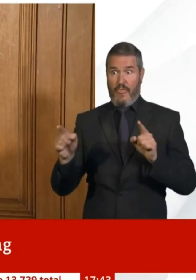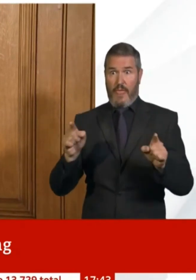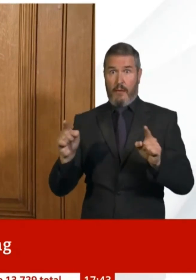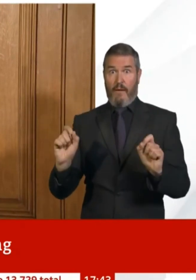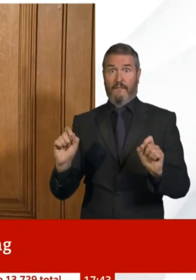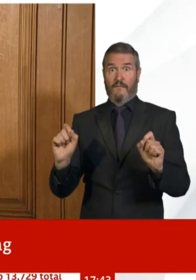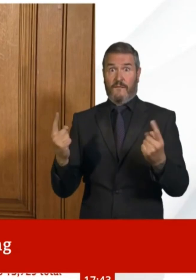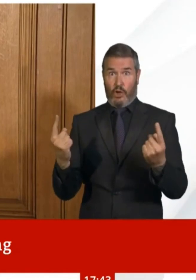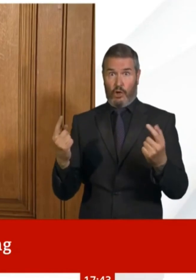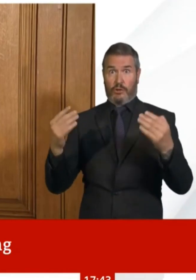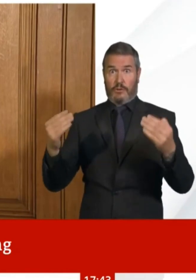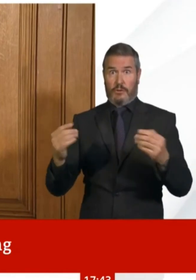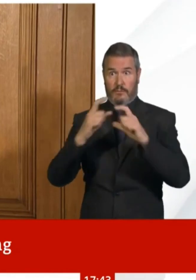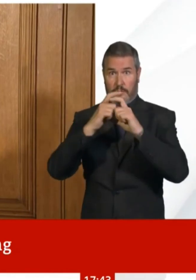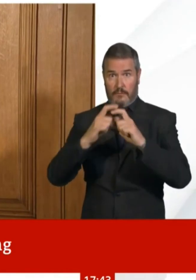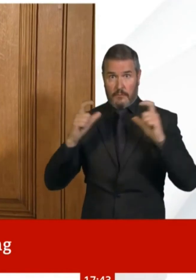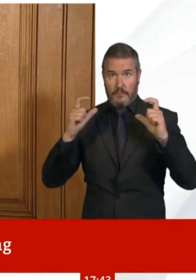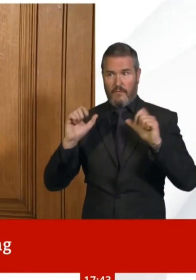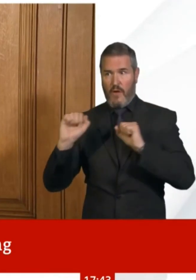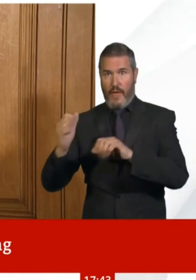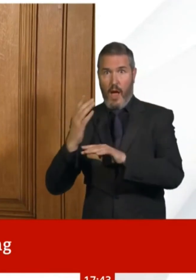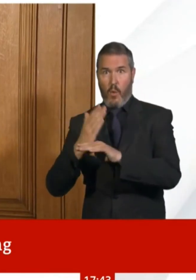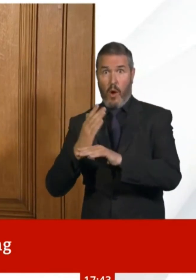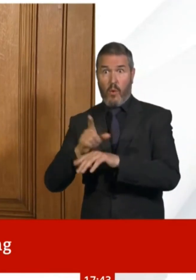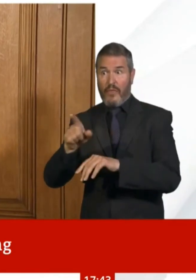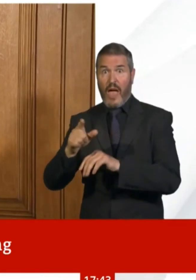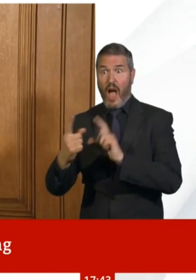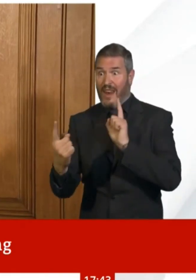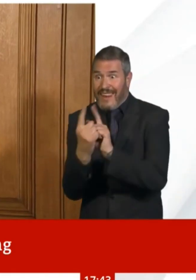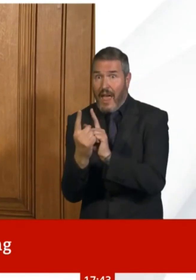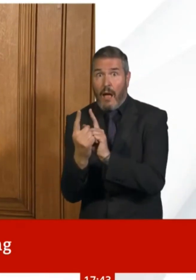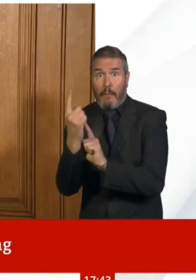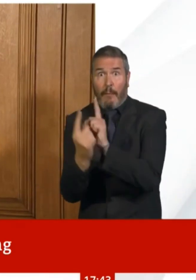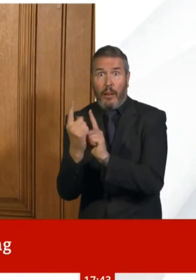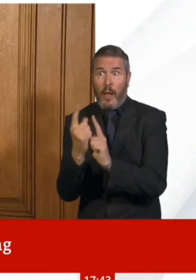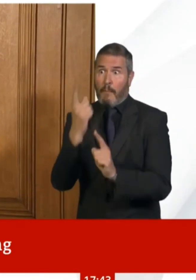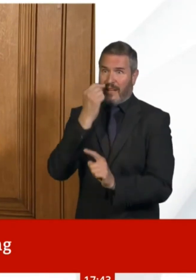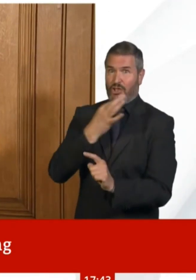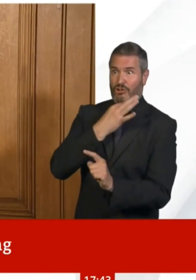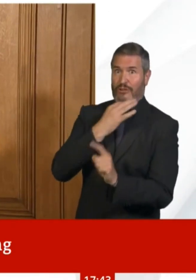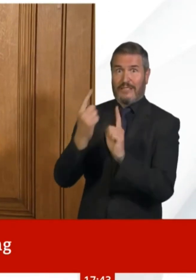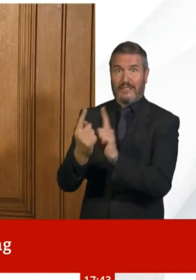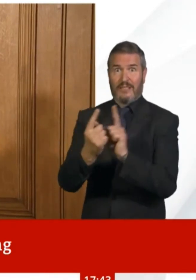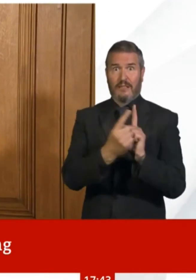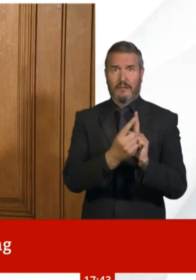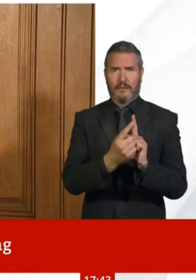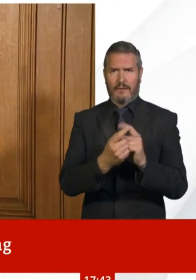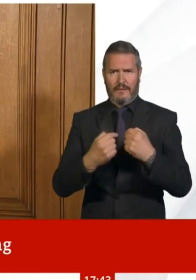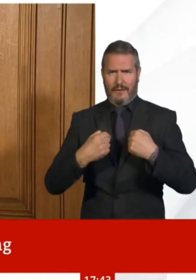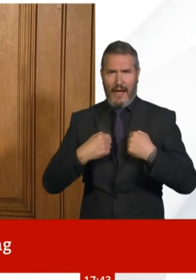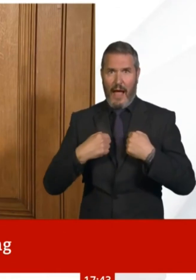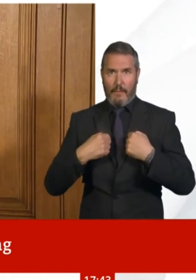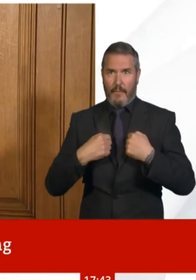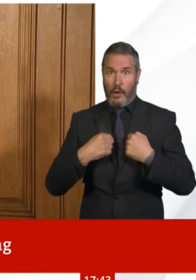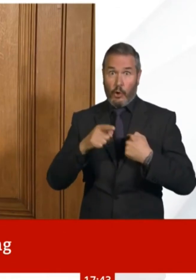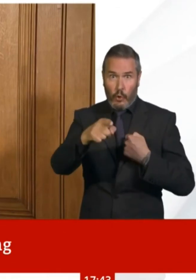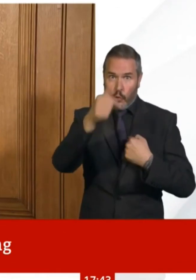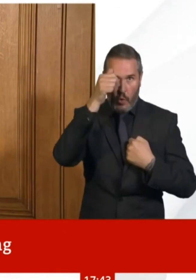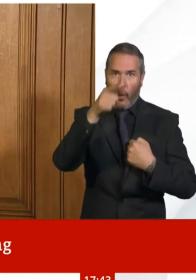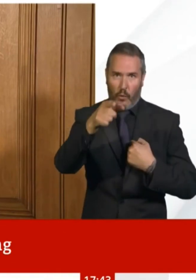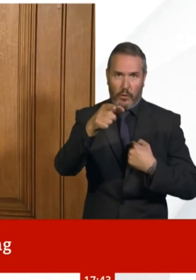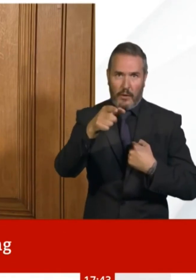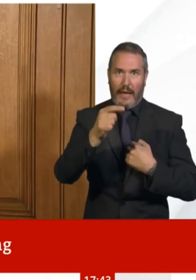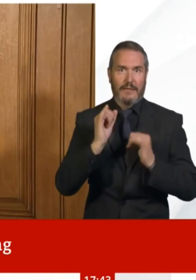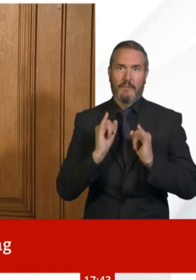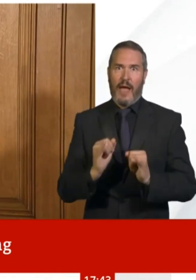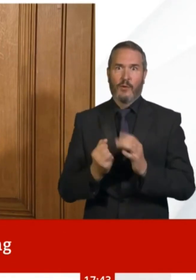using them in situations where the risk is incredibly low, I don't think it takes a scientist or a doctor to work out that would be a very bad